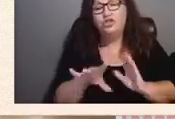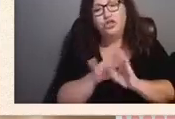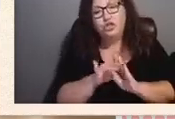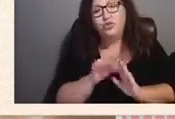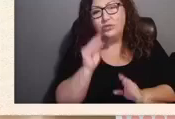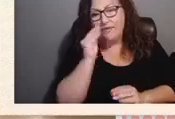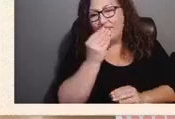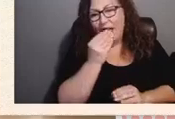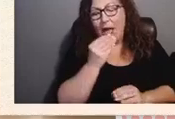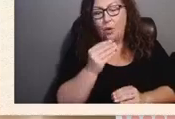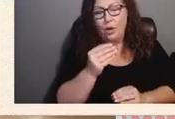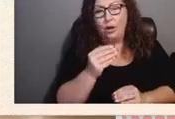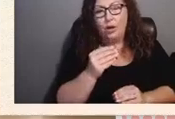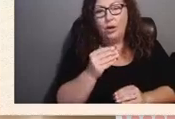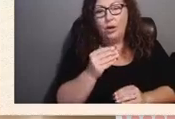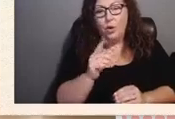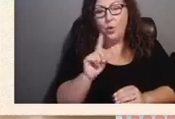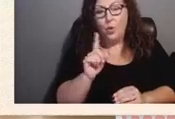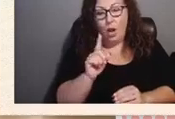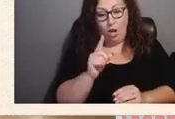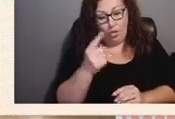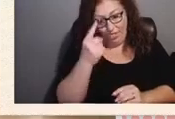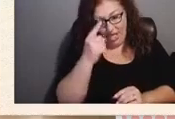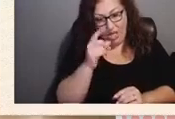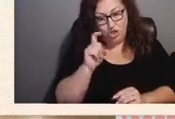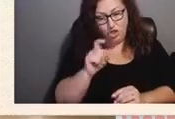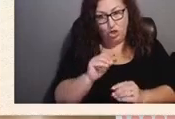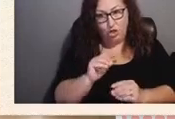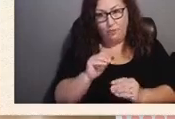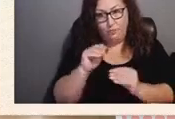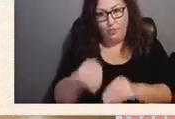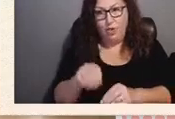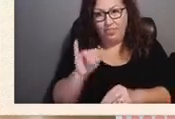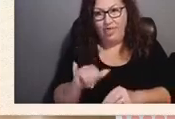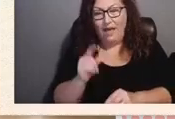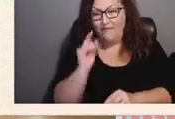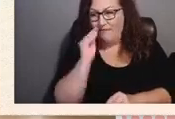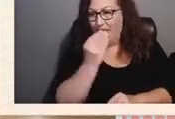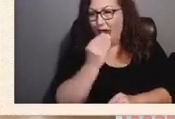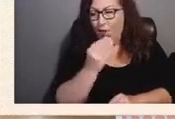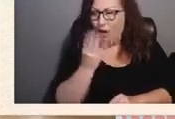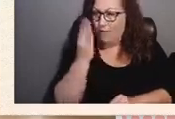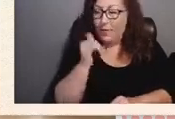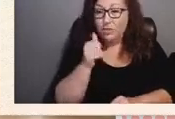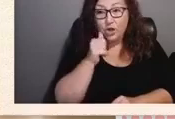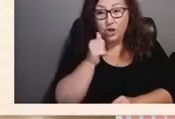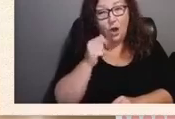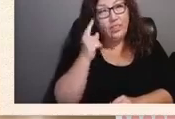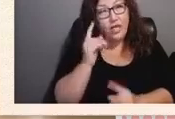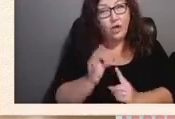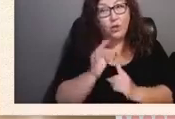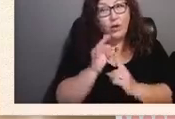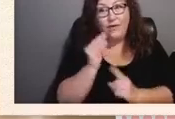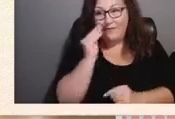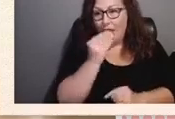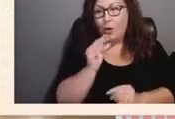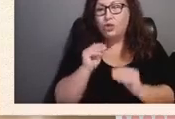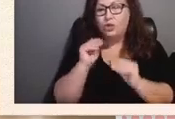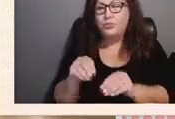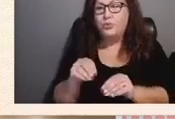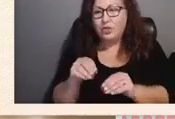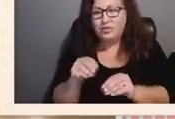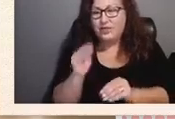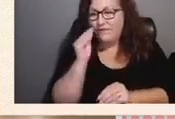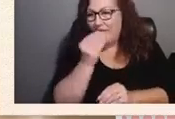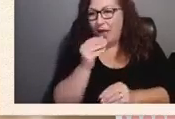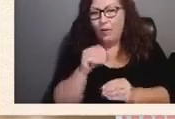in. And the girl, because of how unique the flower is, she puts the flower in the